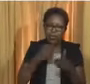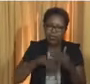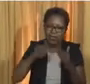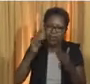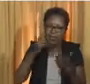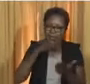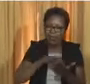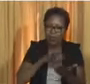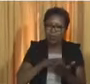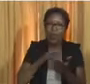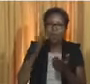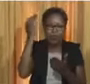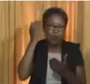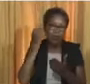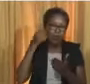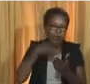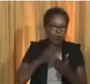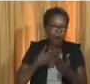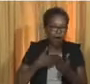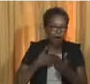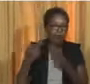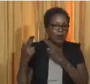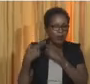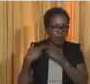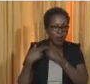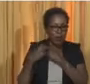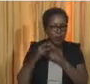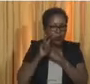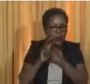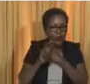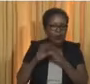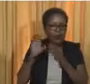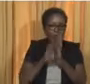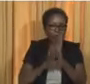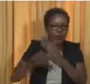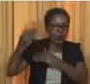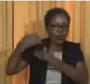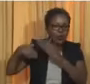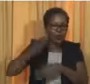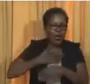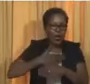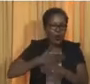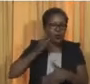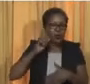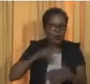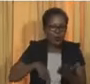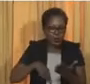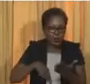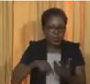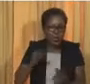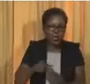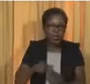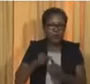is obligated to take into account our constitutional history, especially bearing in mind that the doctrine, which